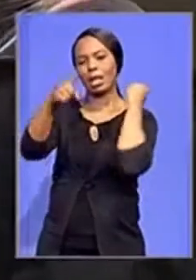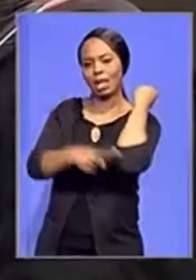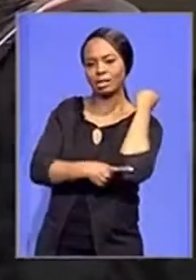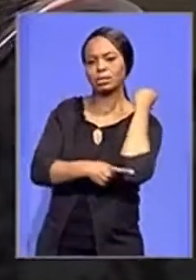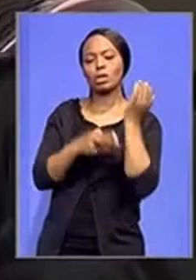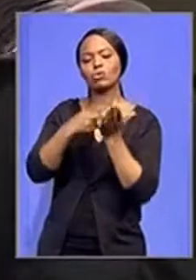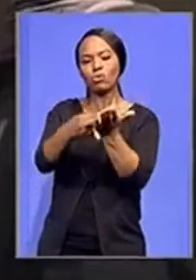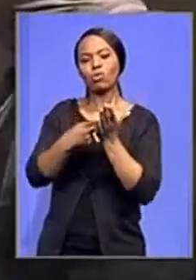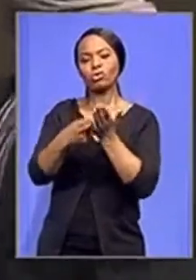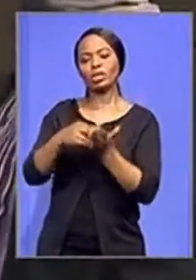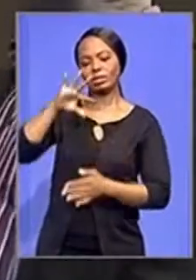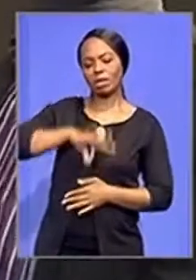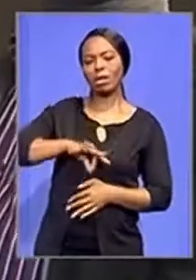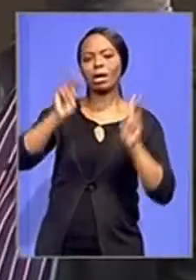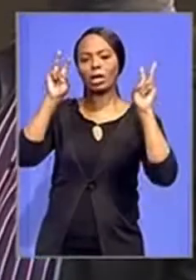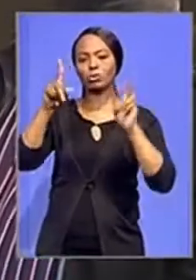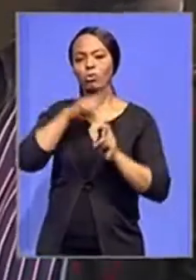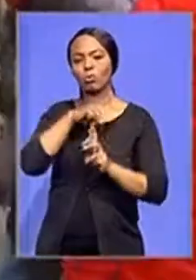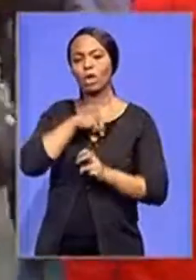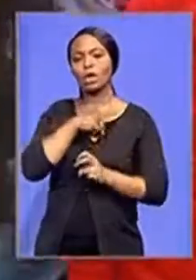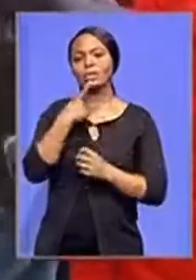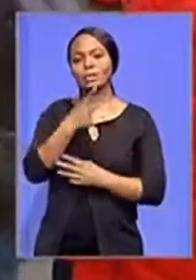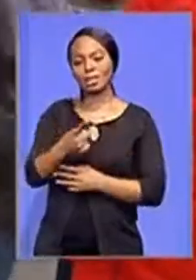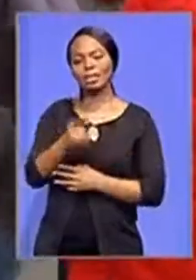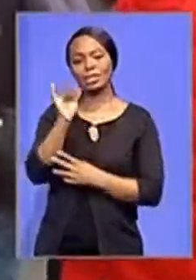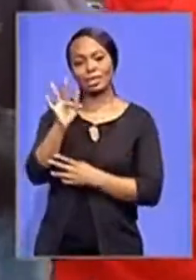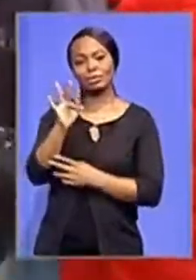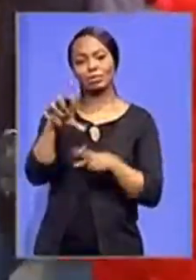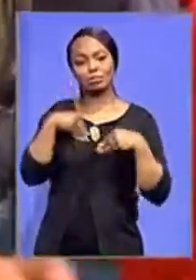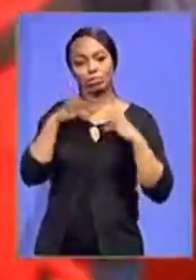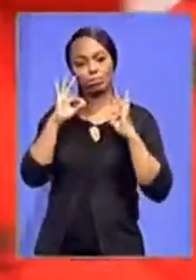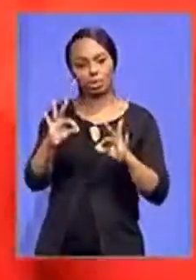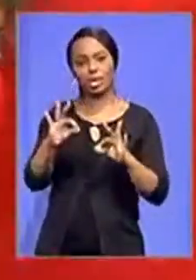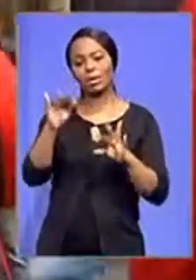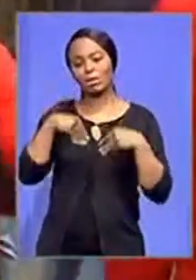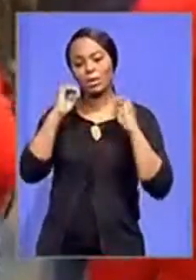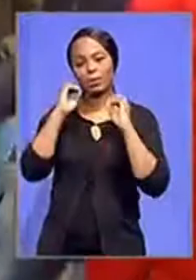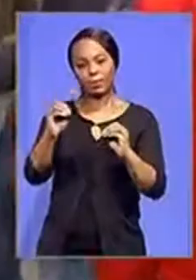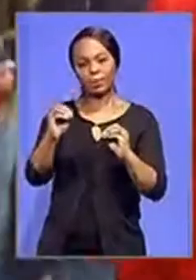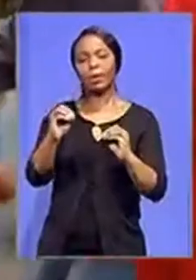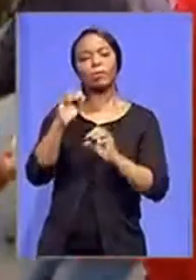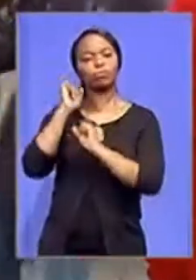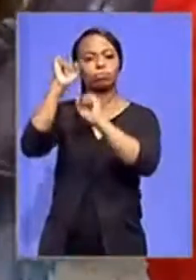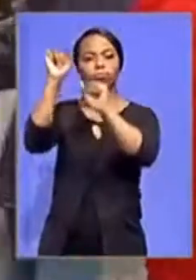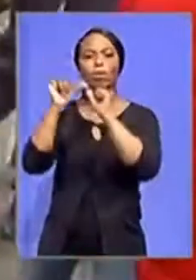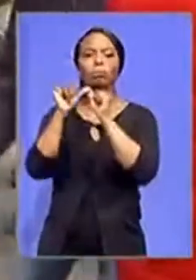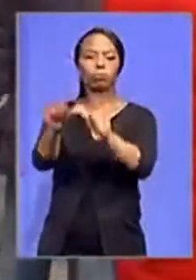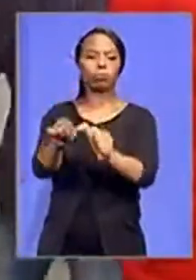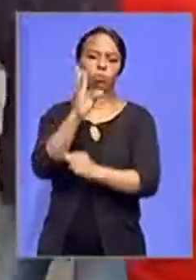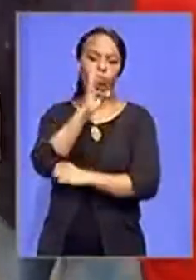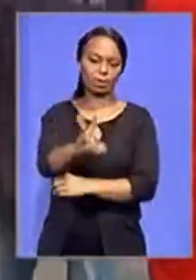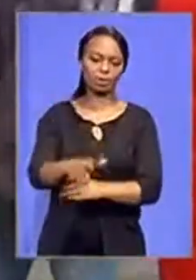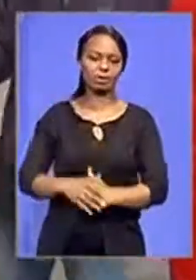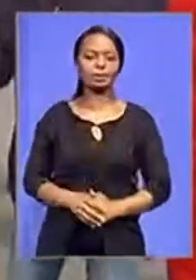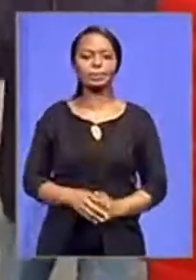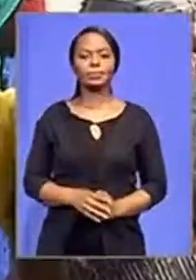a bofelo. Ba tshoseditse go bolotsa setraeke sa bosetšhaba fa ditopo tsa bona di sa sekegelwe tsebe.